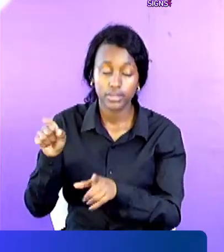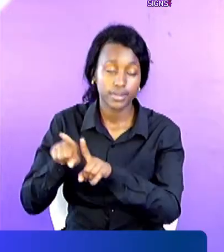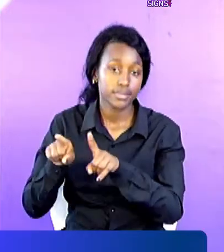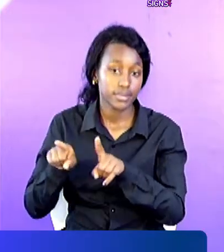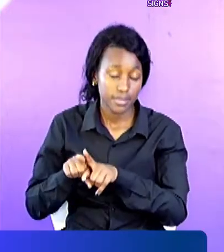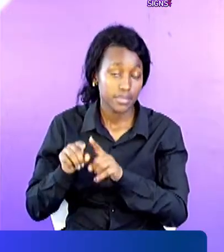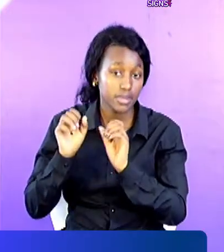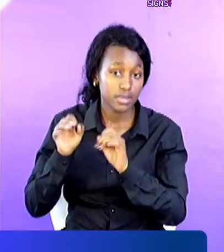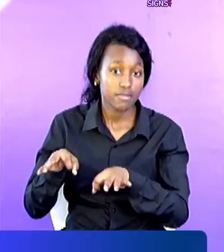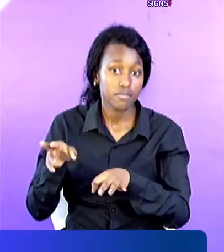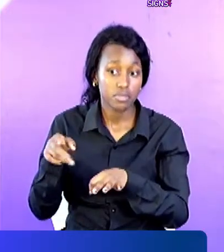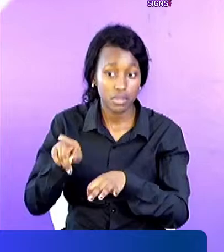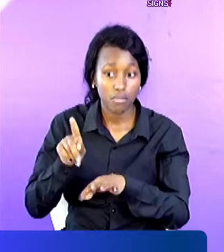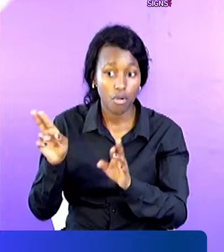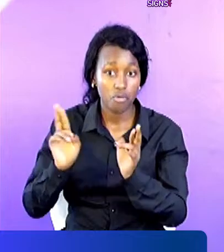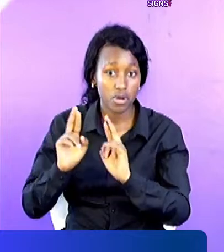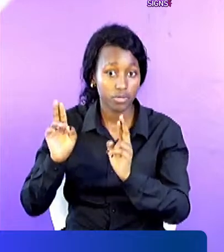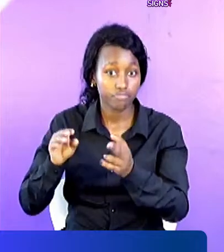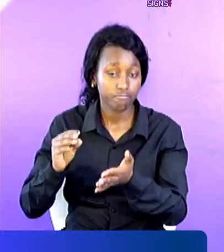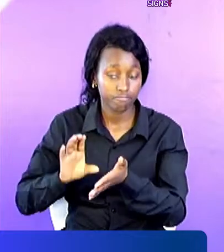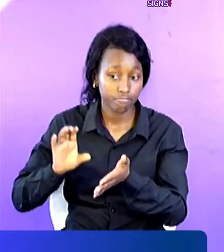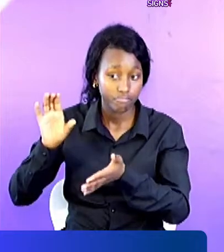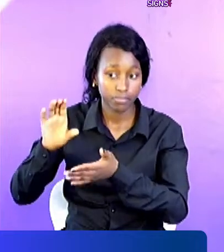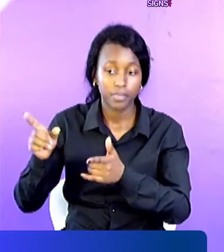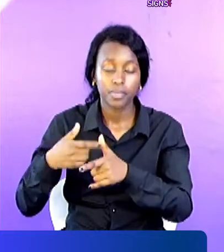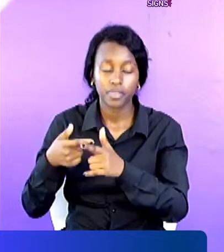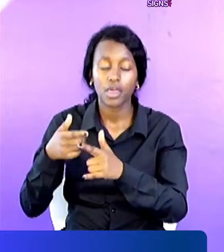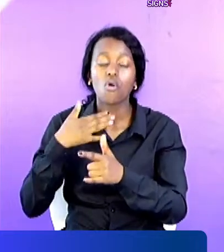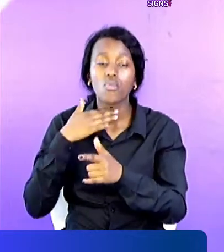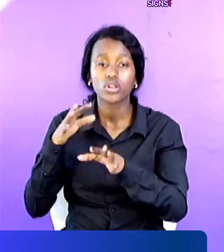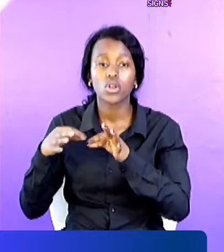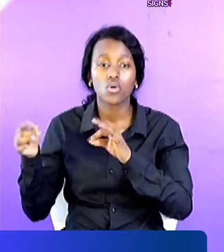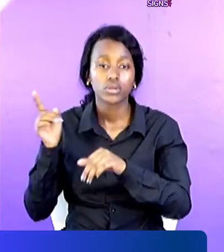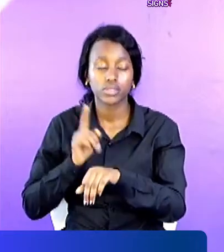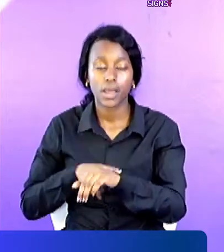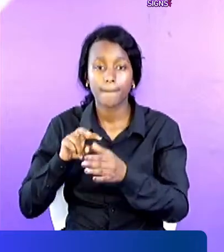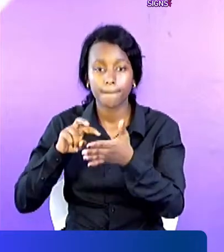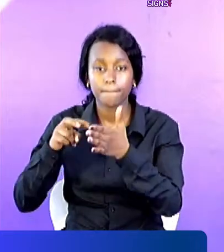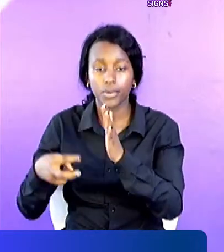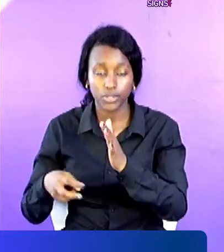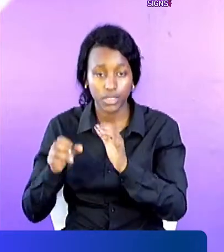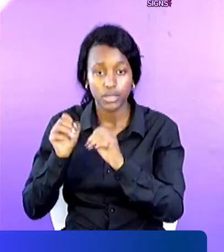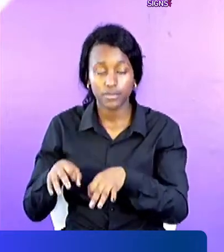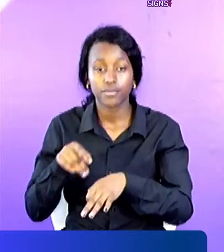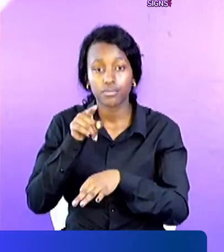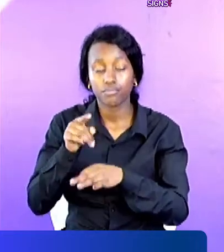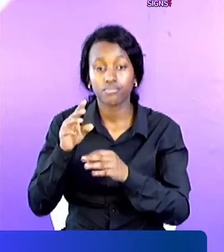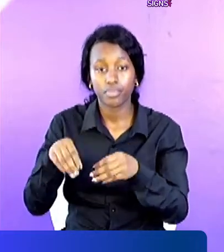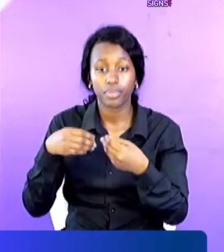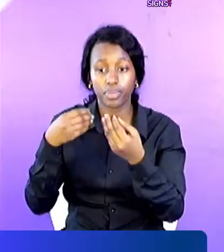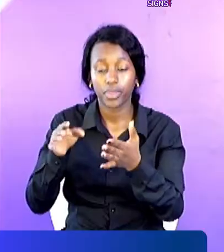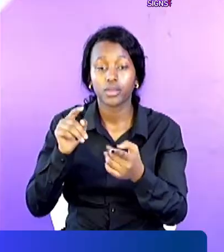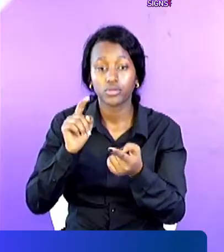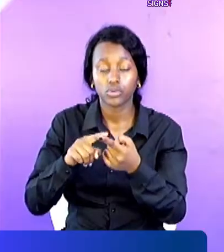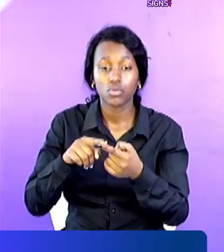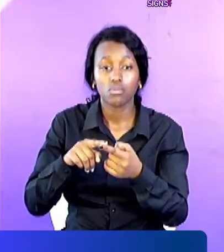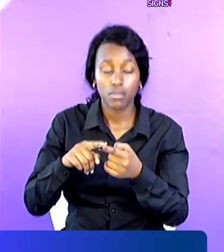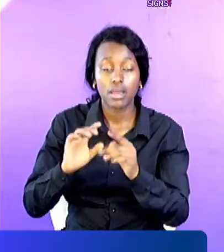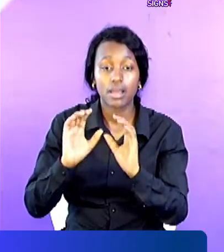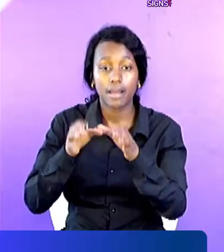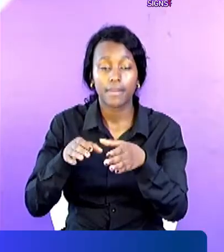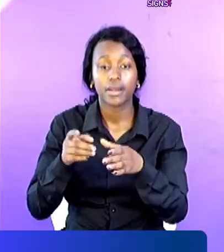at financing longer term projects. If you're lending to a corporate, we call that a corporate bond. Yeah.